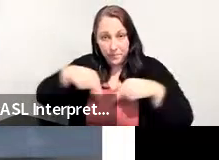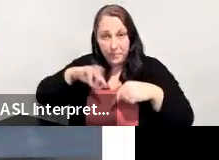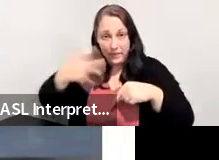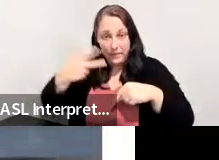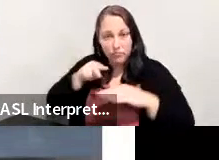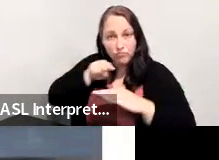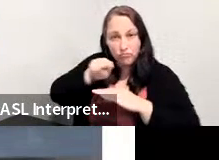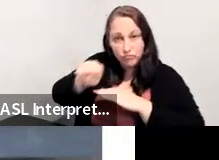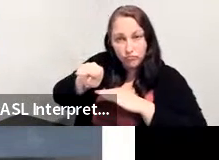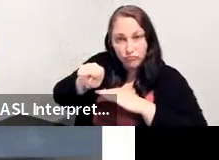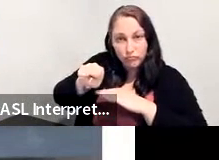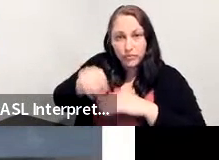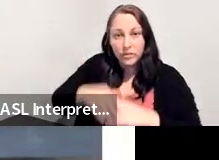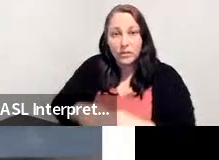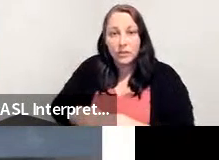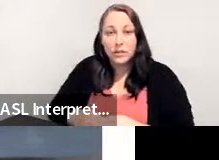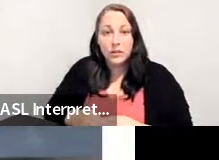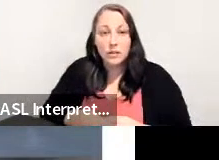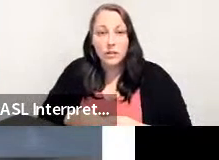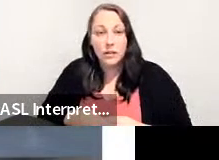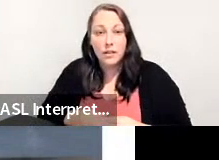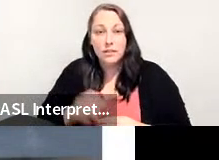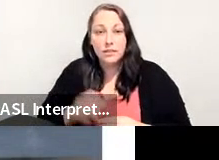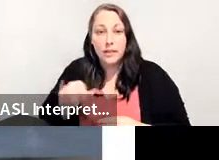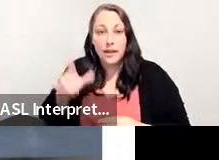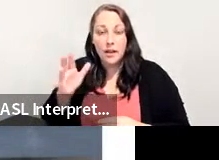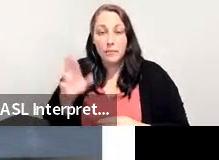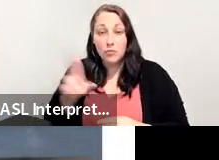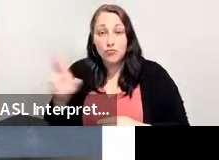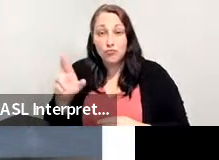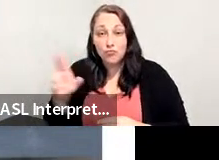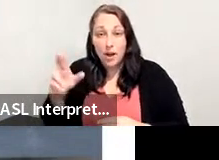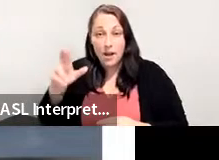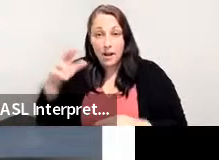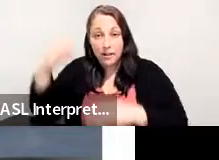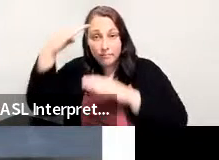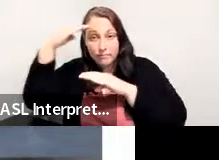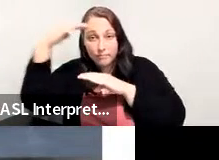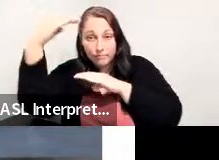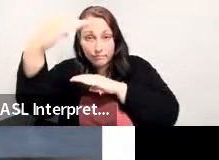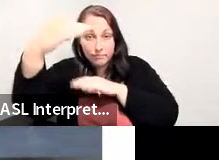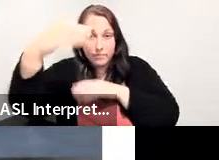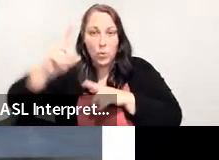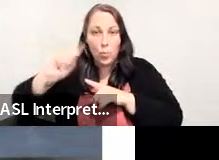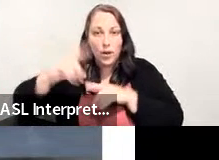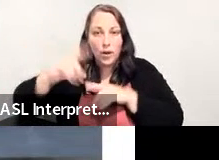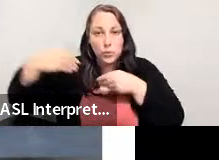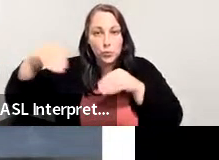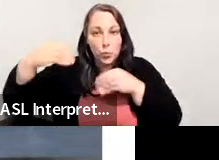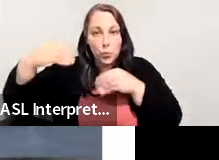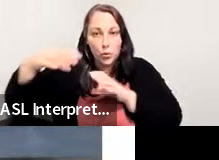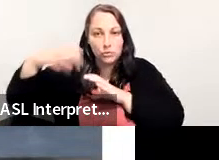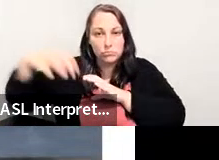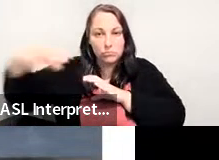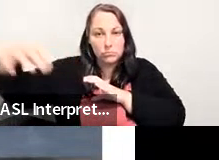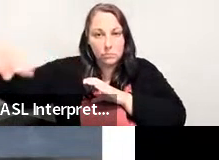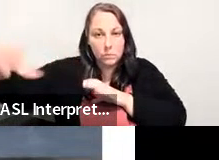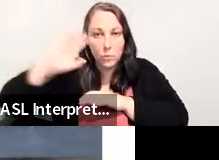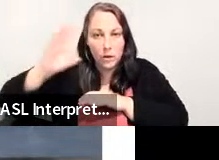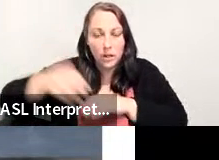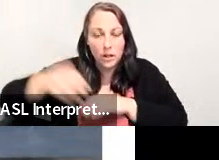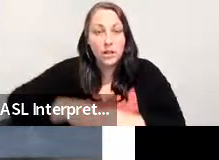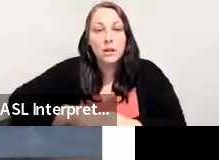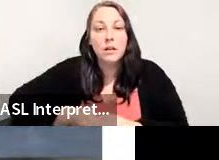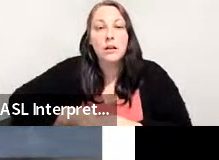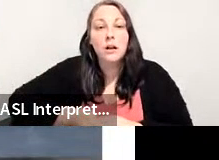terrace, retail kind of bump out on the right. And then you can see on the left are kind of landforms beginning to